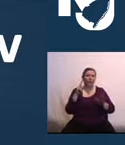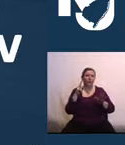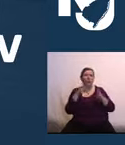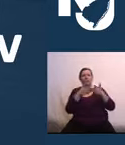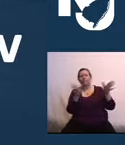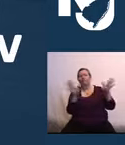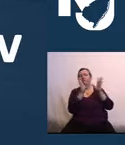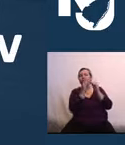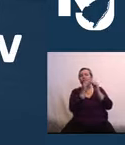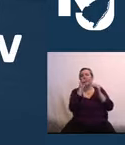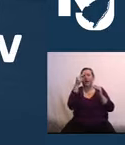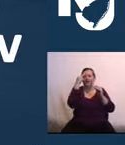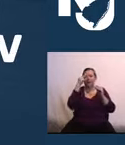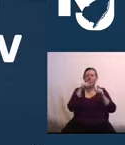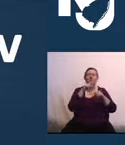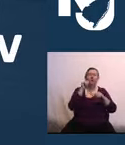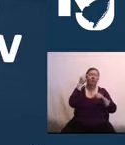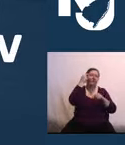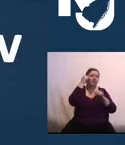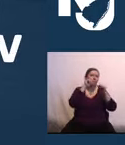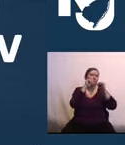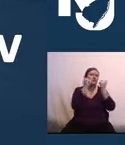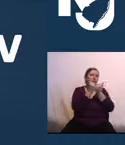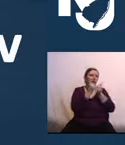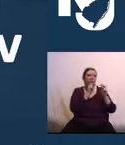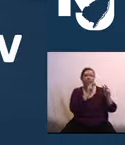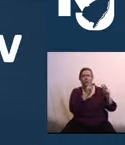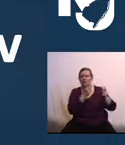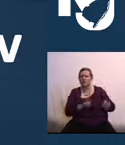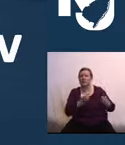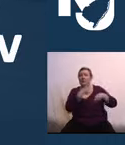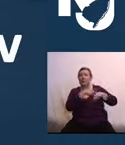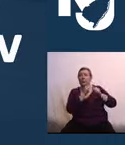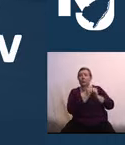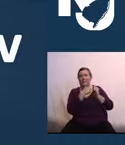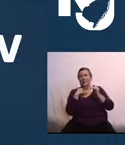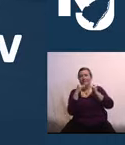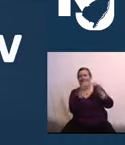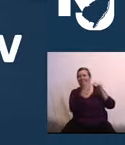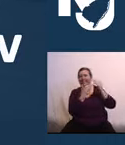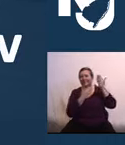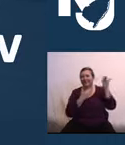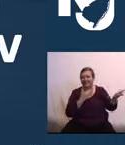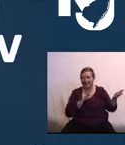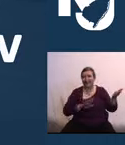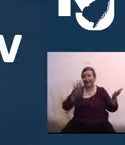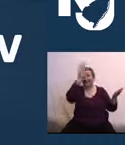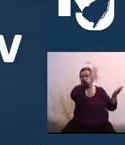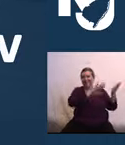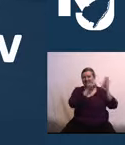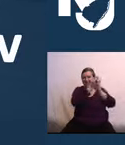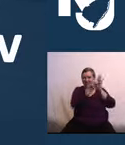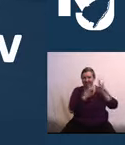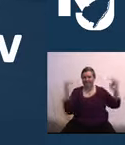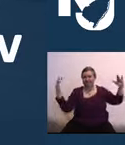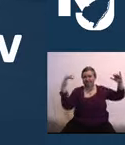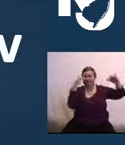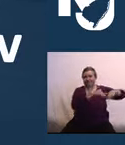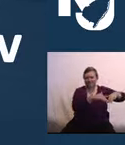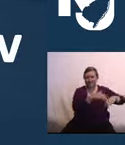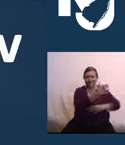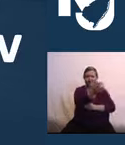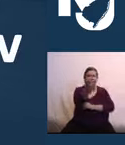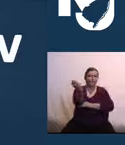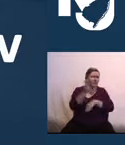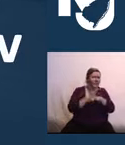National Governors Association, and I look forward to spending time with my colleagues from across the country as we share experiences and ideas